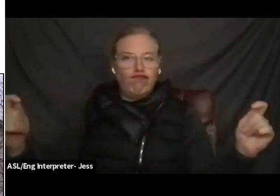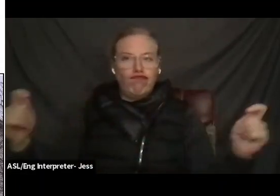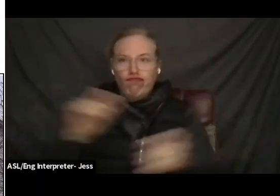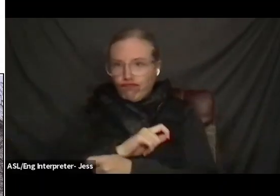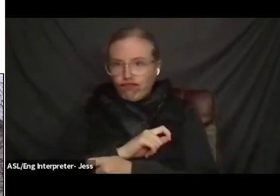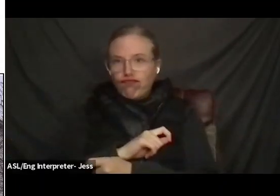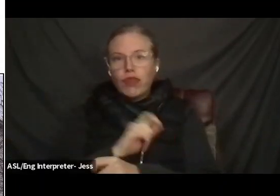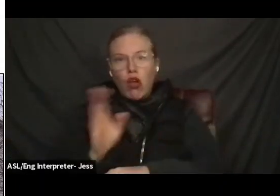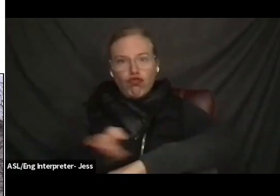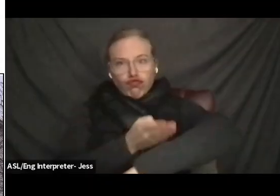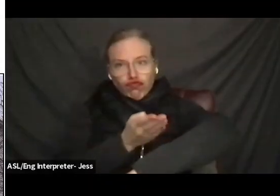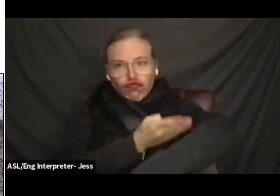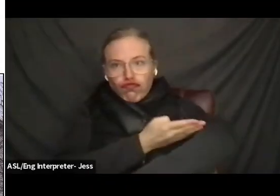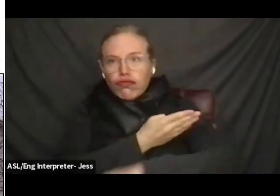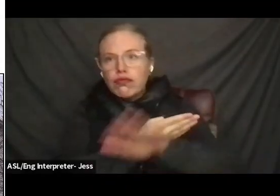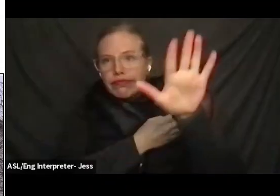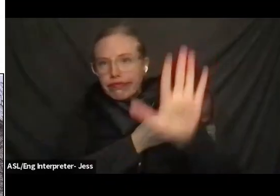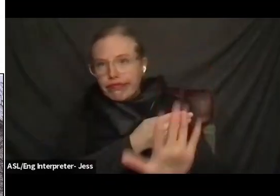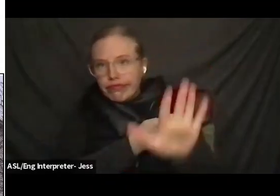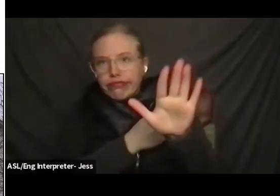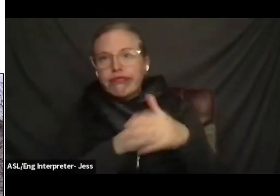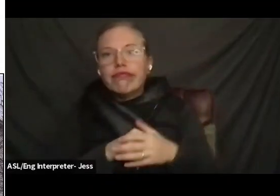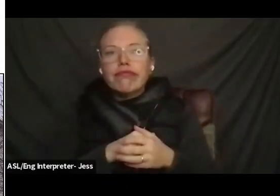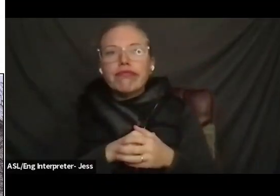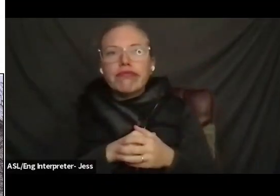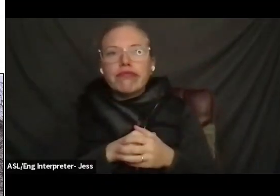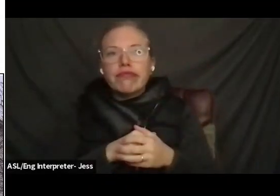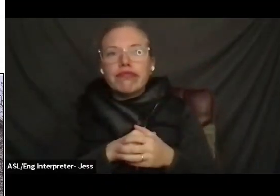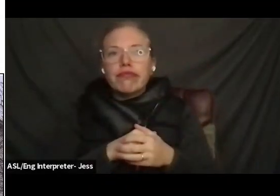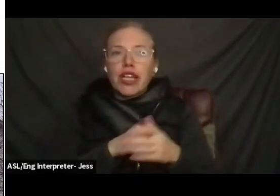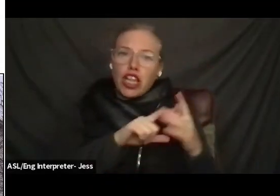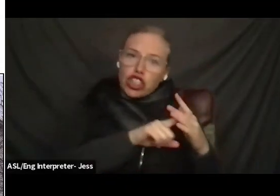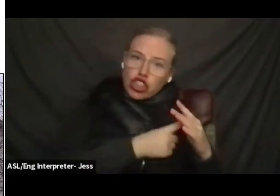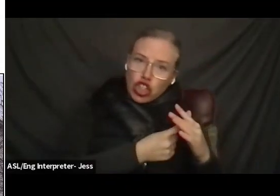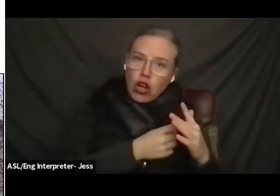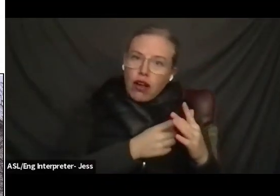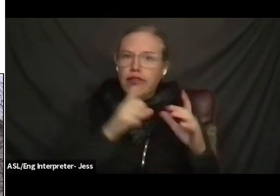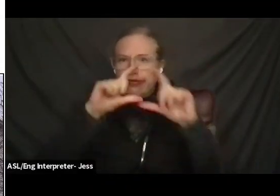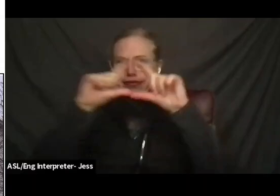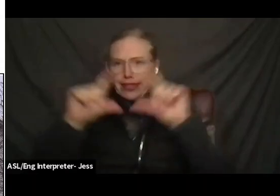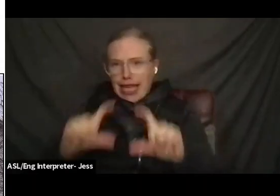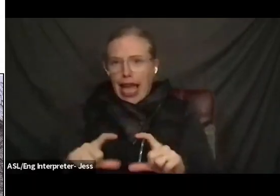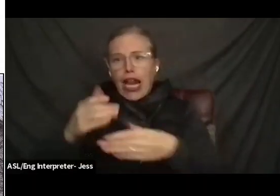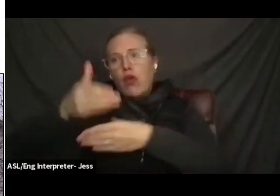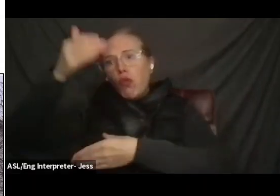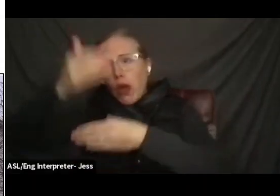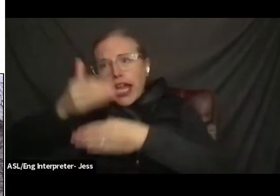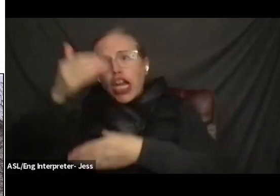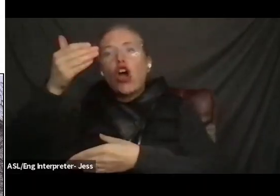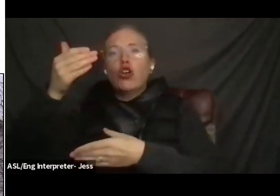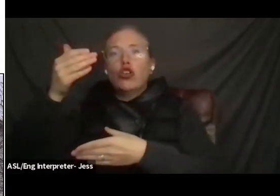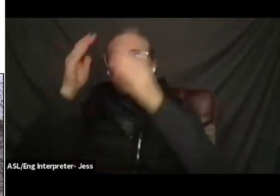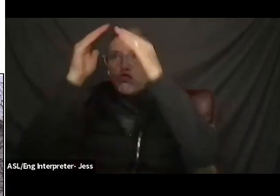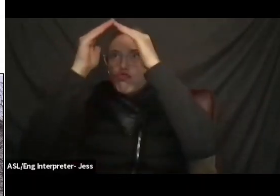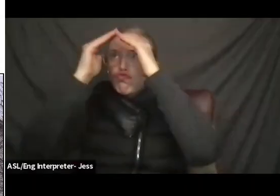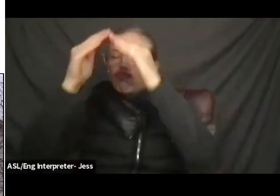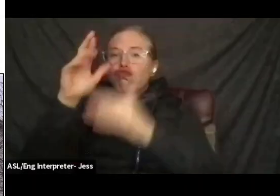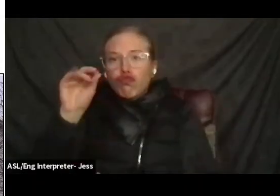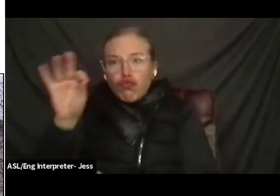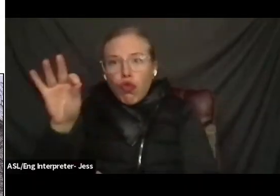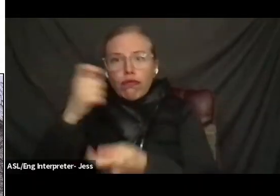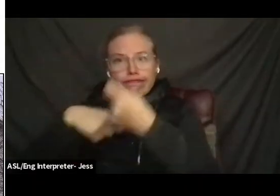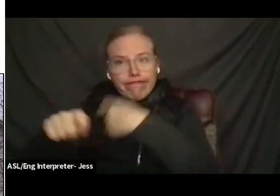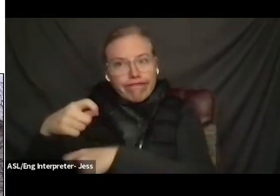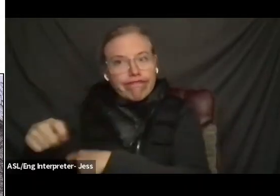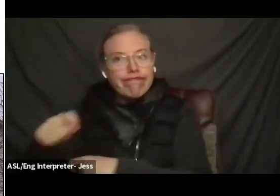in the completed repairs, siding, windows, and roof. So that was